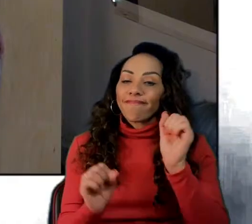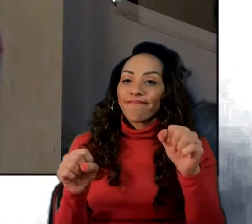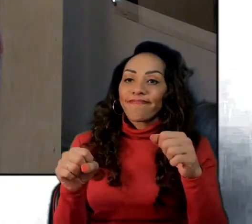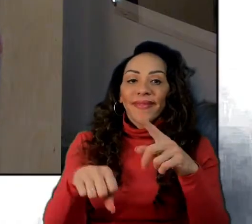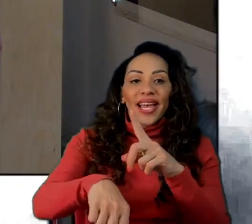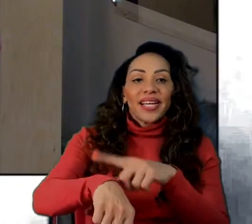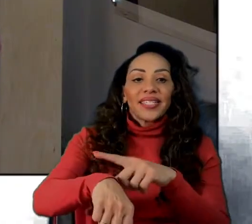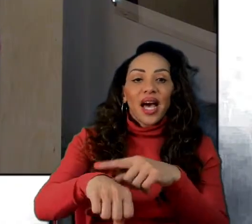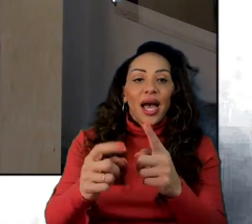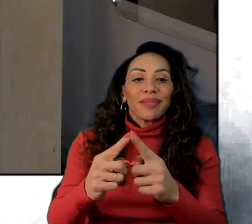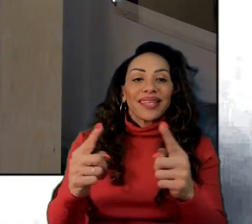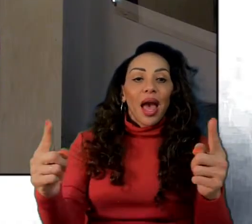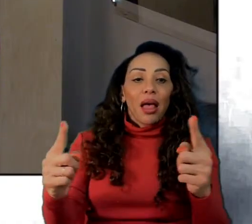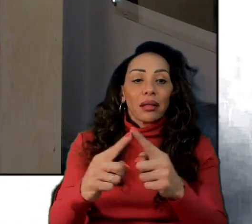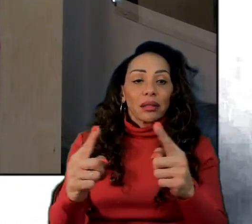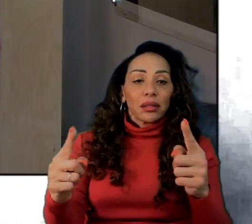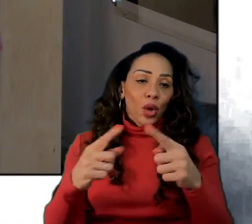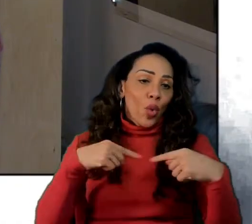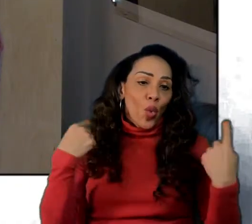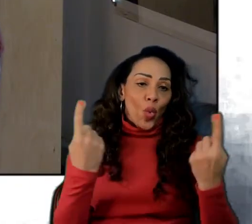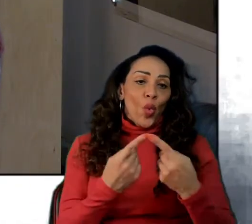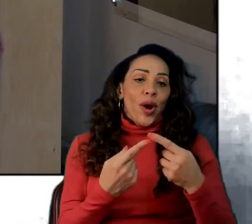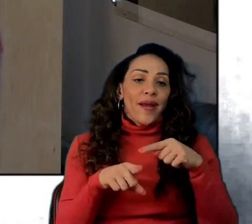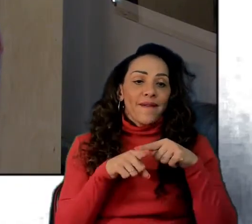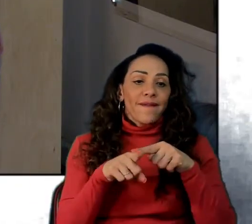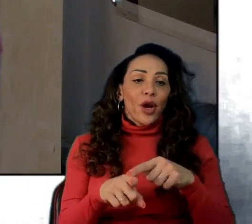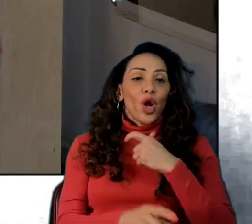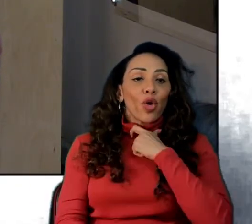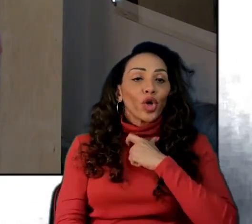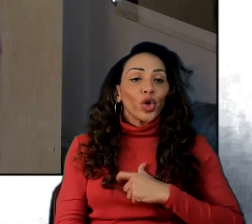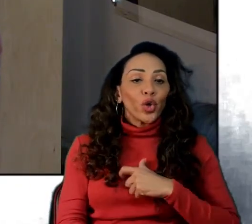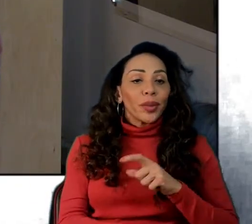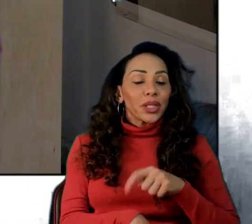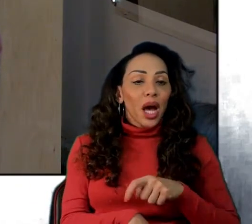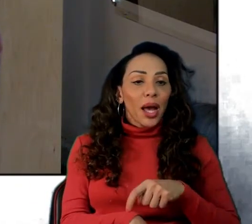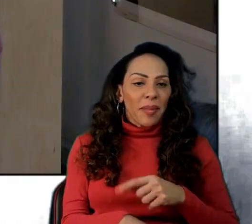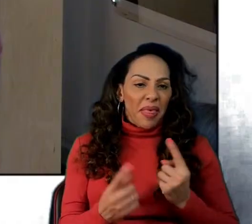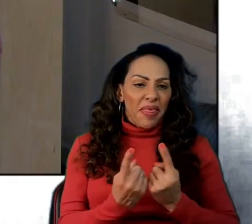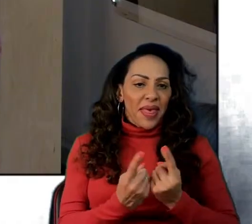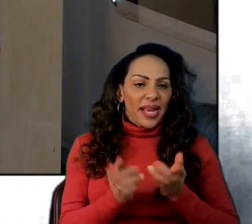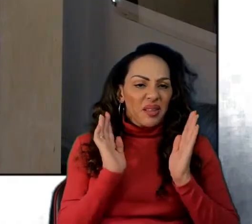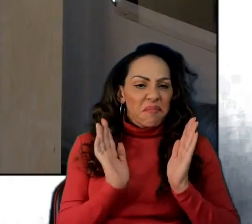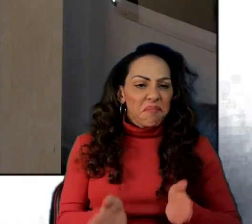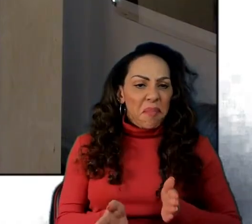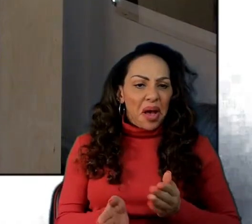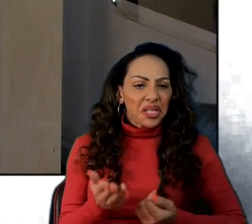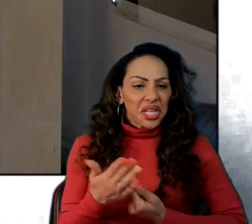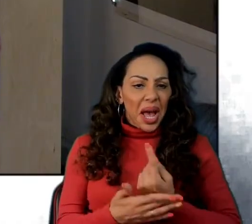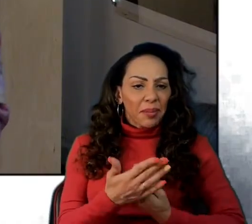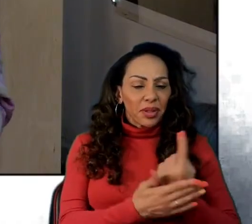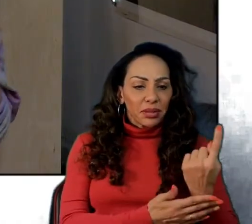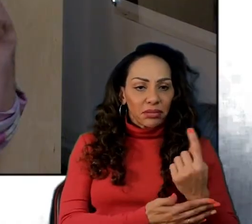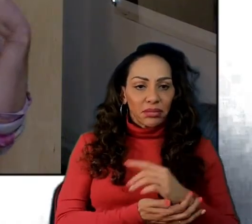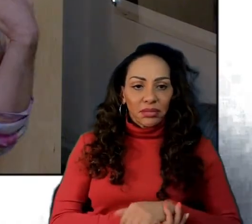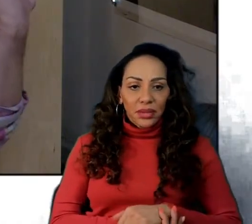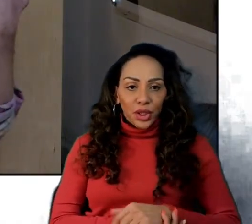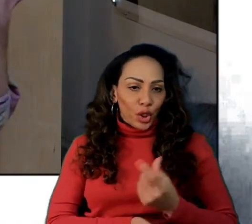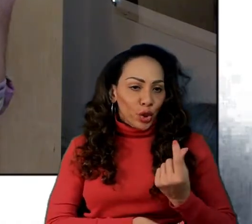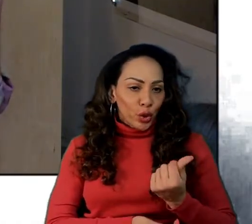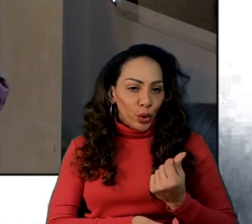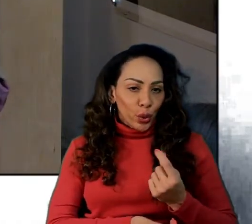in human time, and things have to happen like soon, but like algae's been